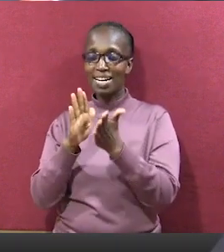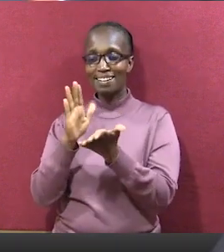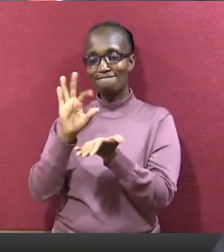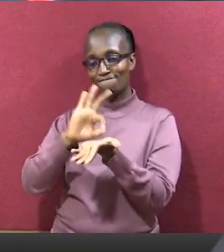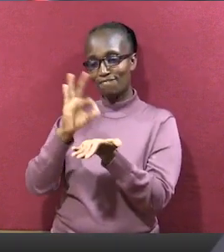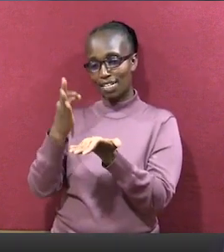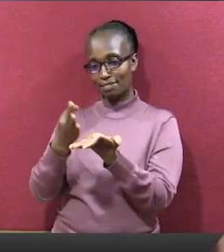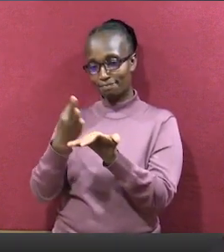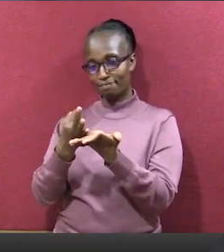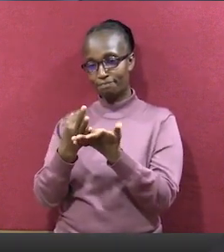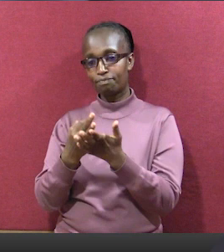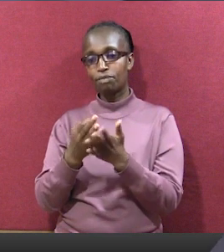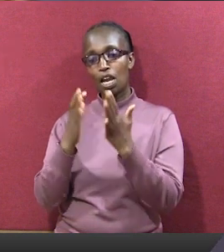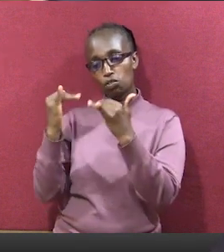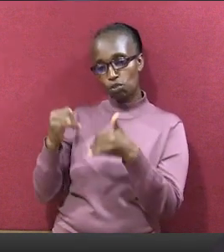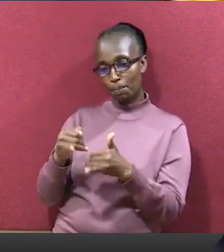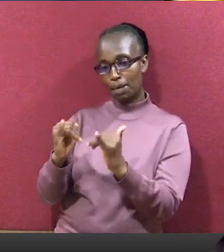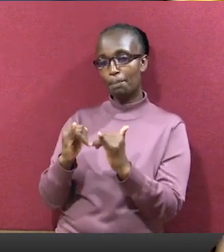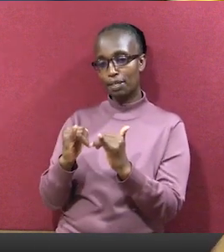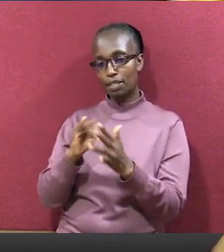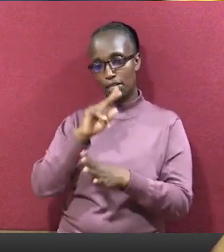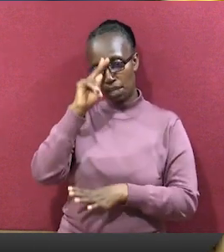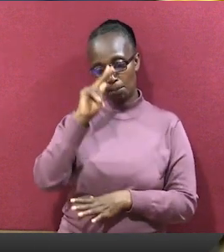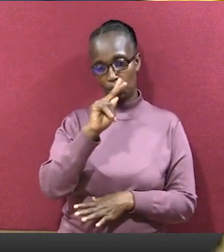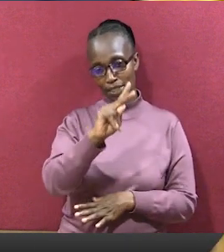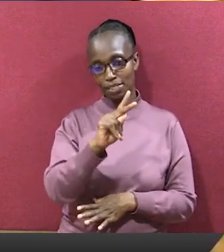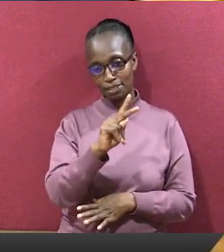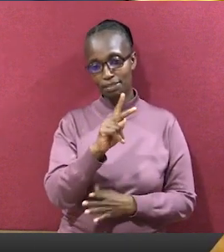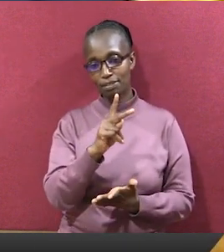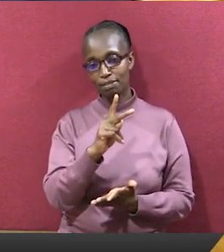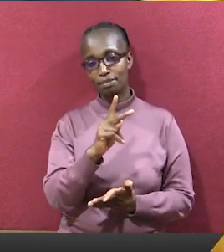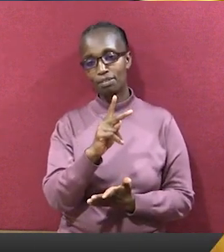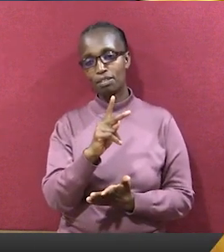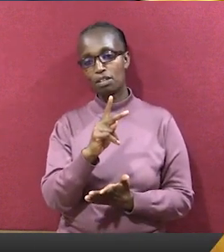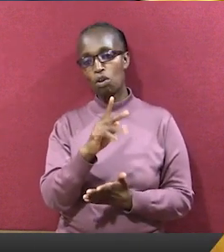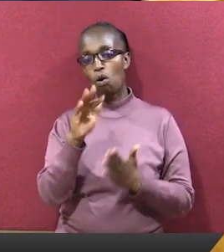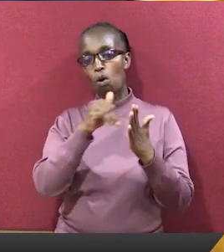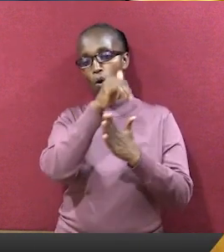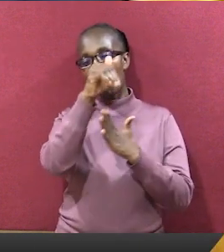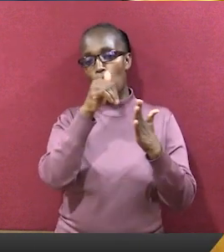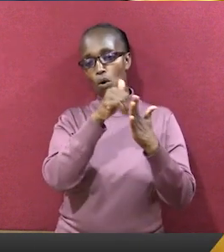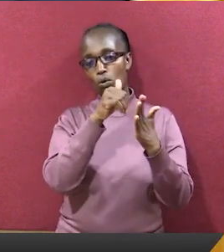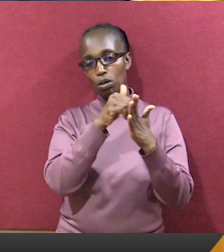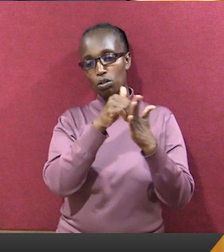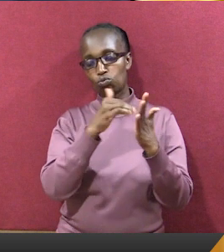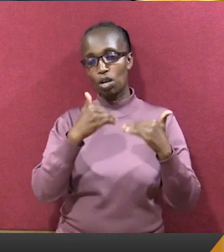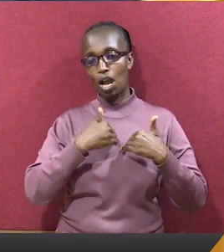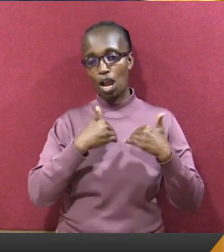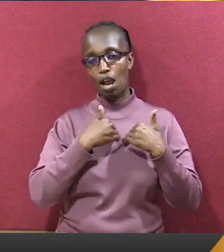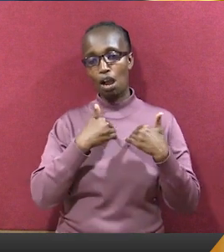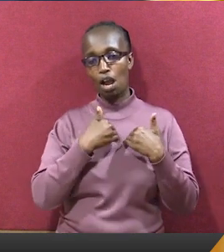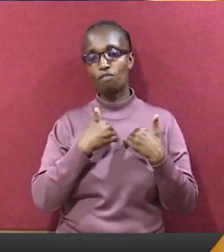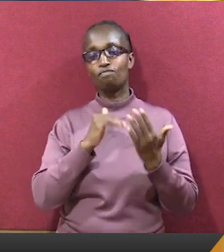madeni yanayokabili taifa. And to implement the policy priorities within a sustainable fiscal framework.